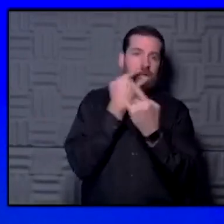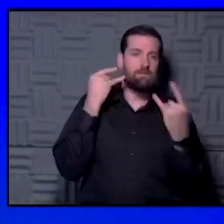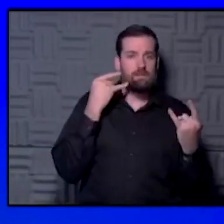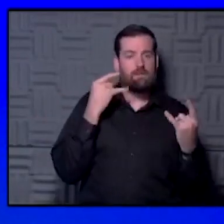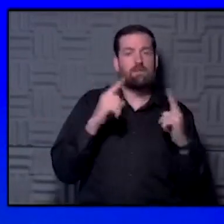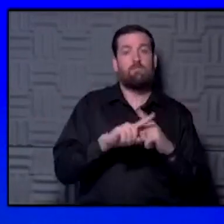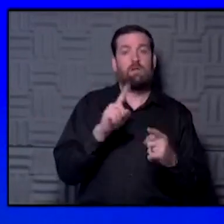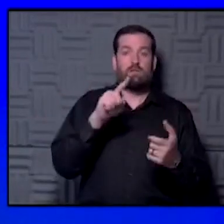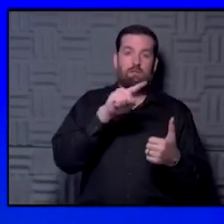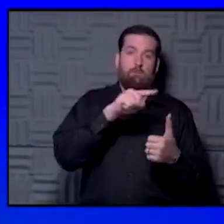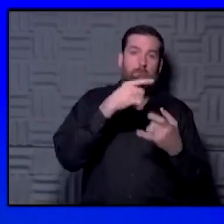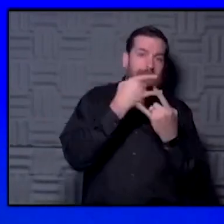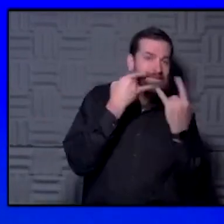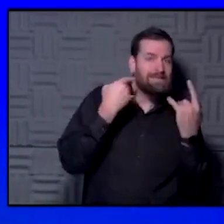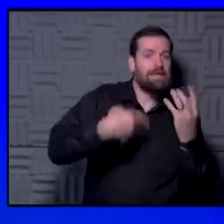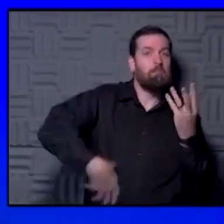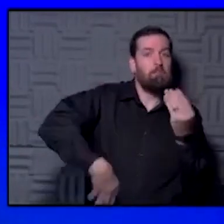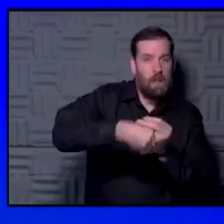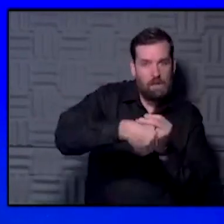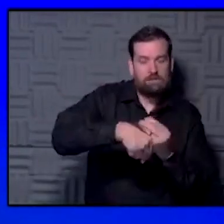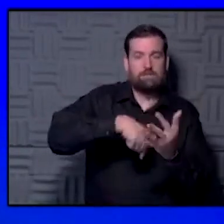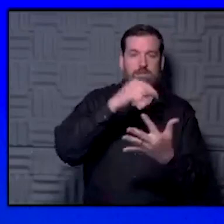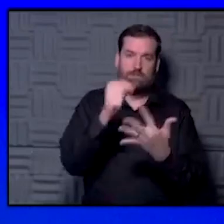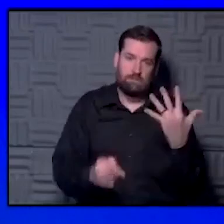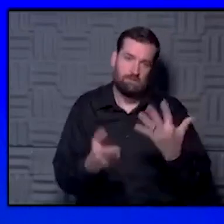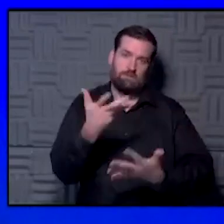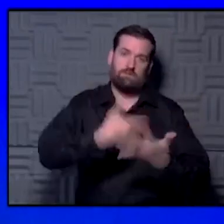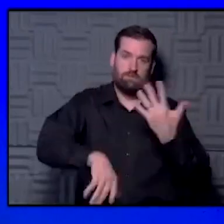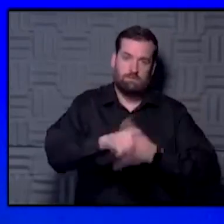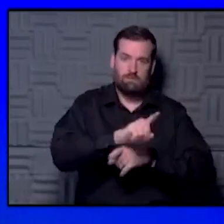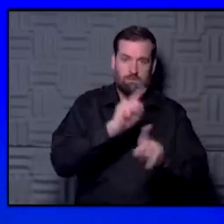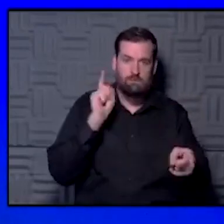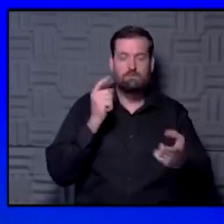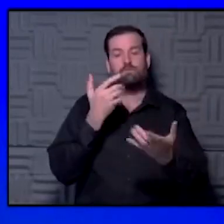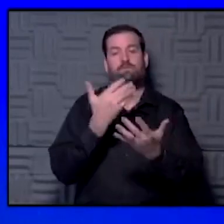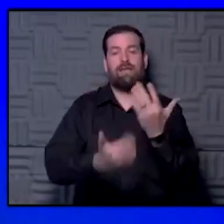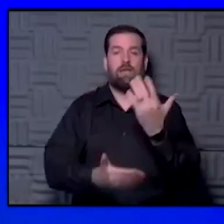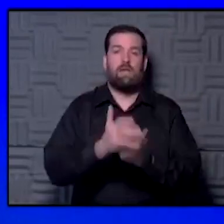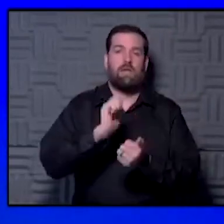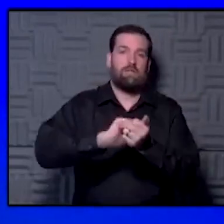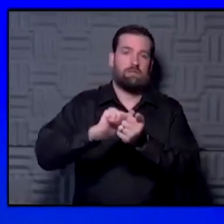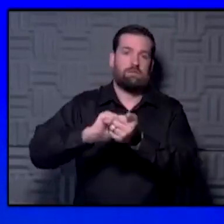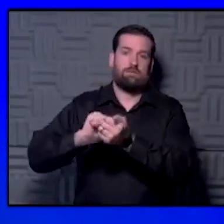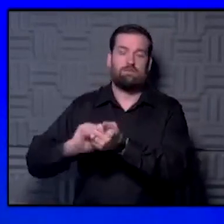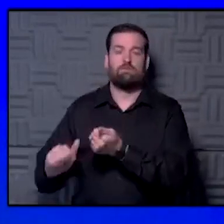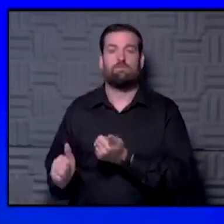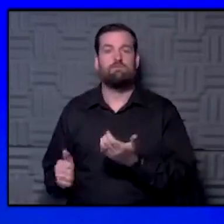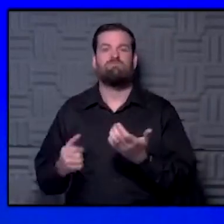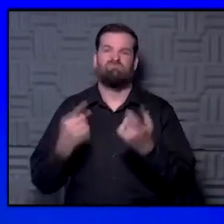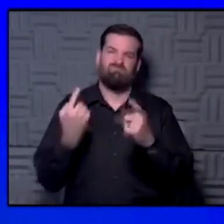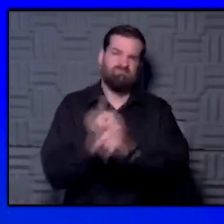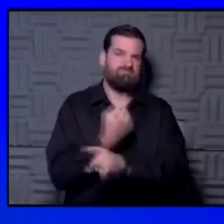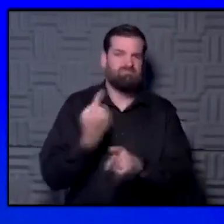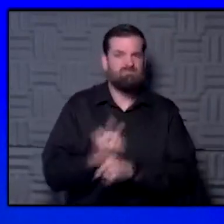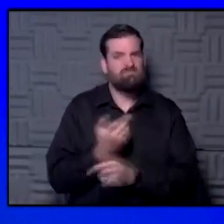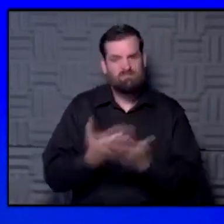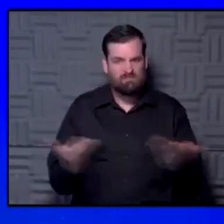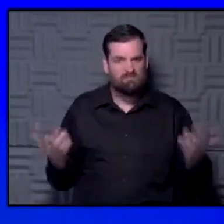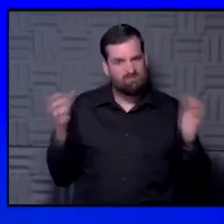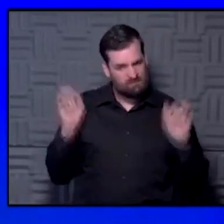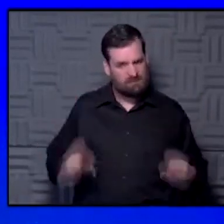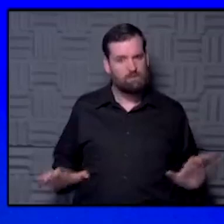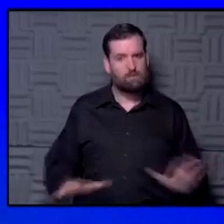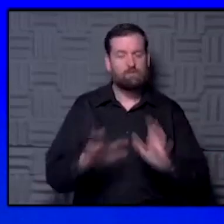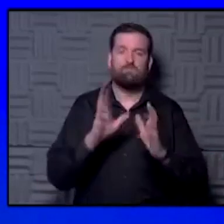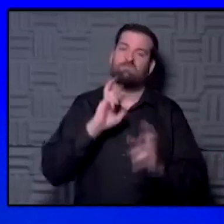it's other issues that we're dealing with, the distancing, the hand washing, all of these non-pharmaceutical interventions. I think it would